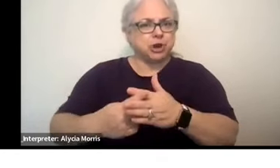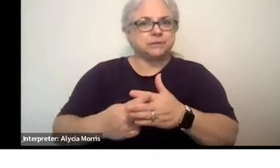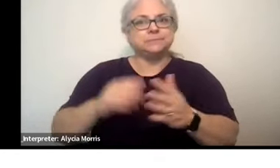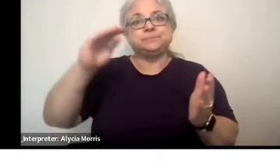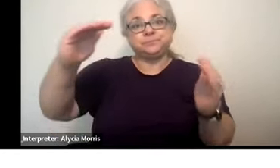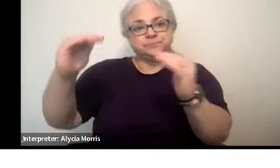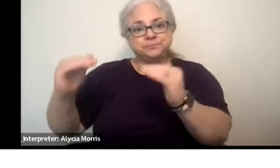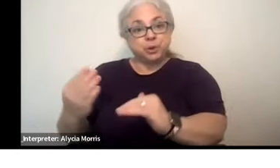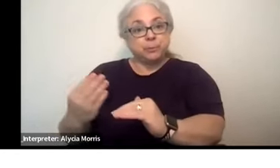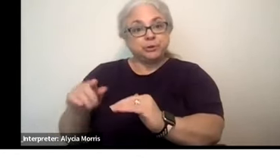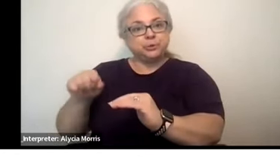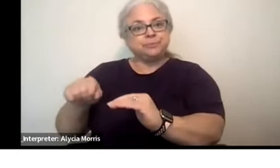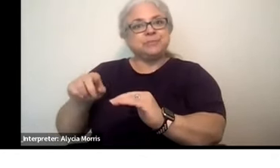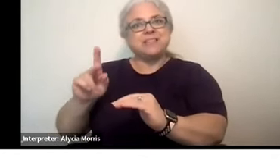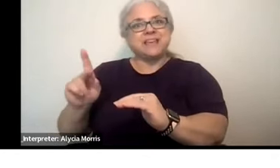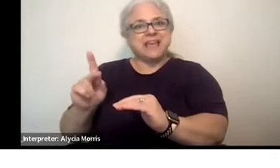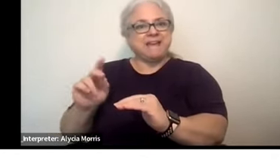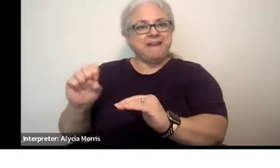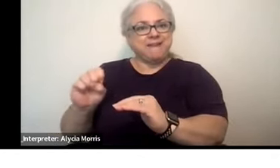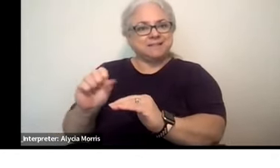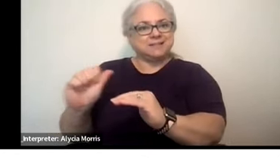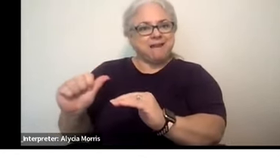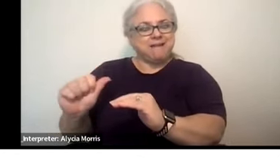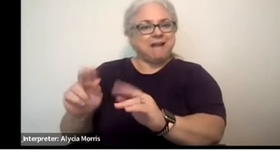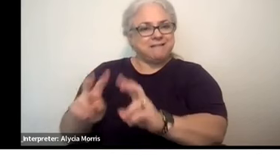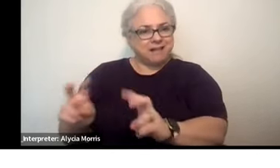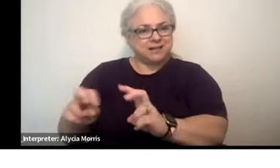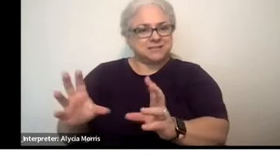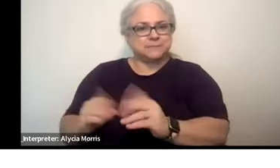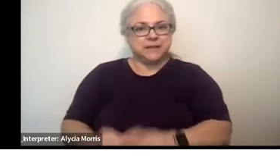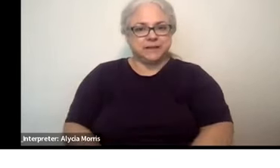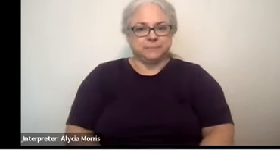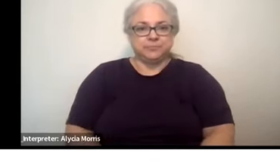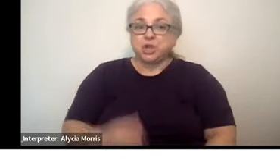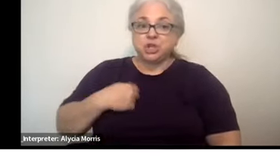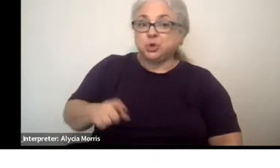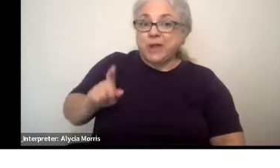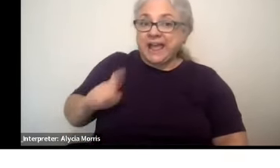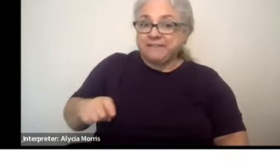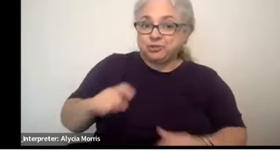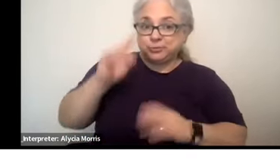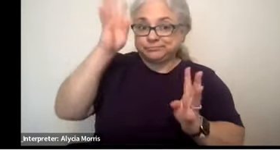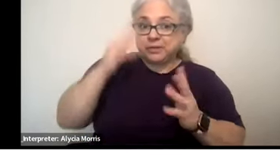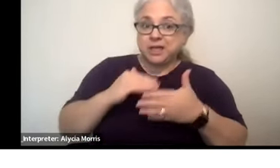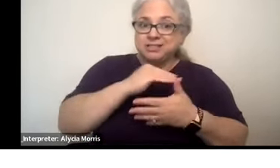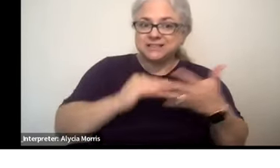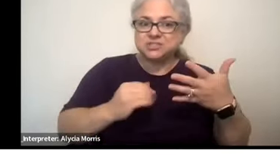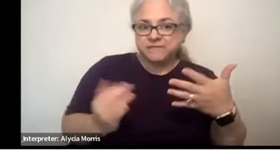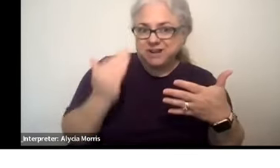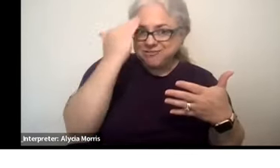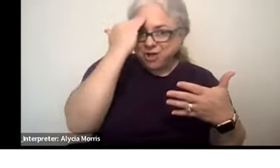KSA analysis meeting. And again, you must prepare a pro forma list of knowledge, skills, and abilities